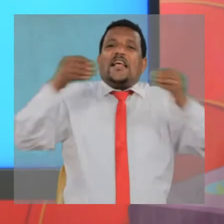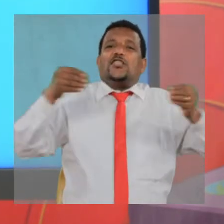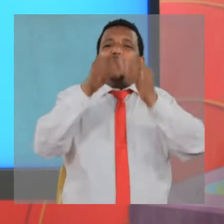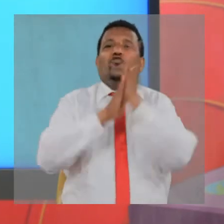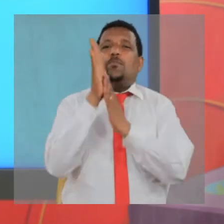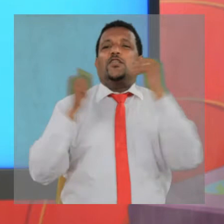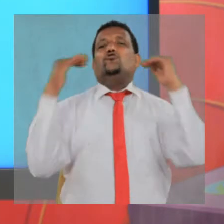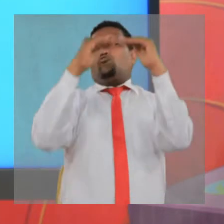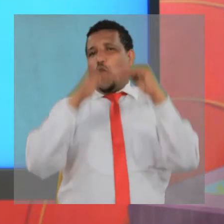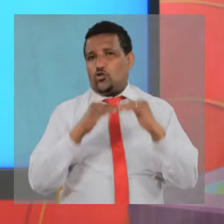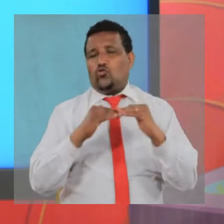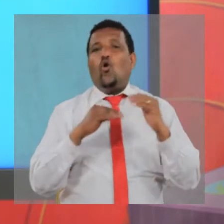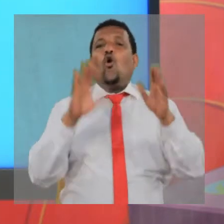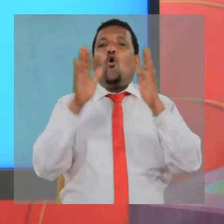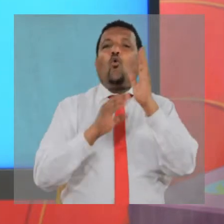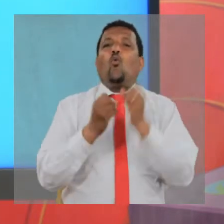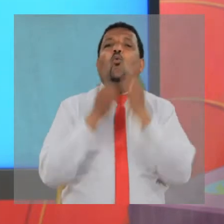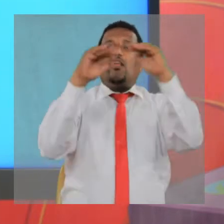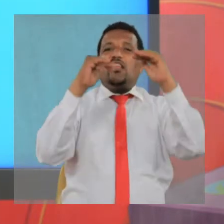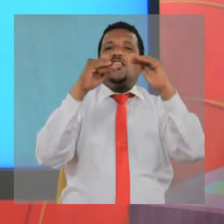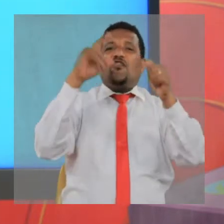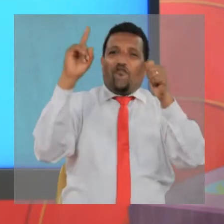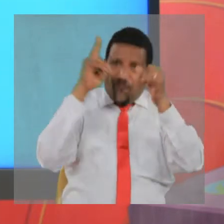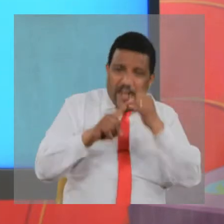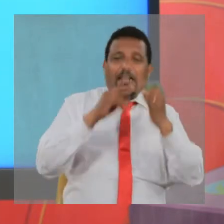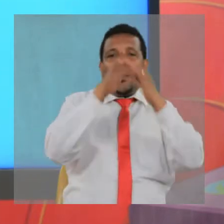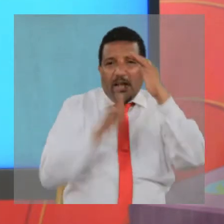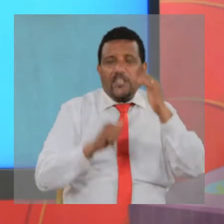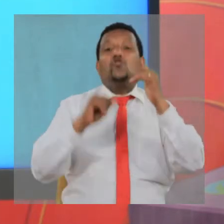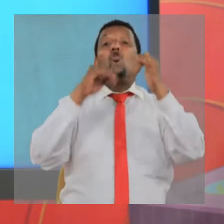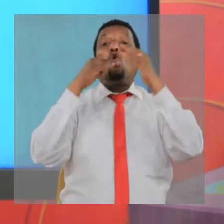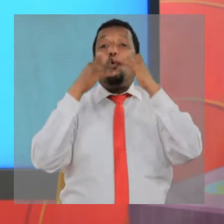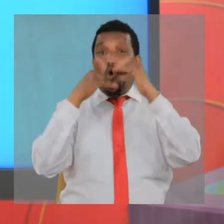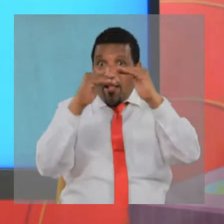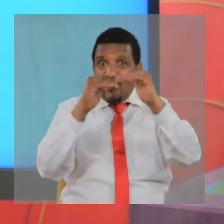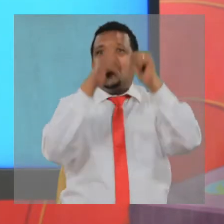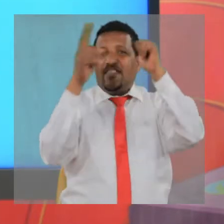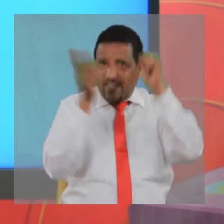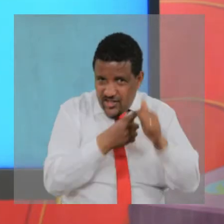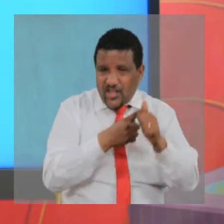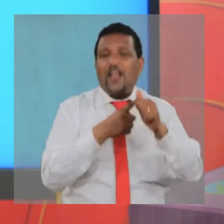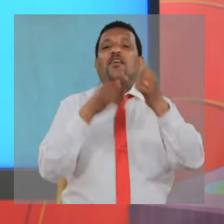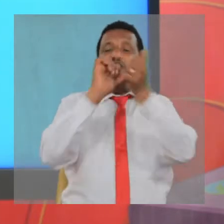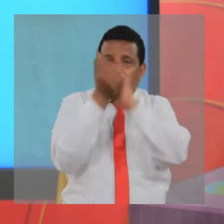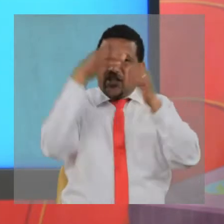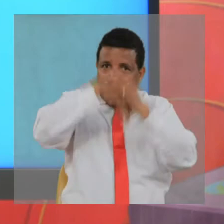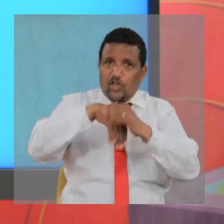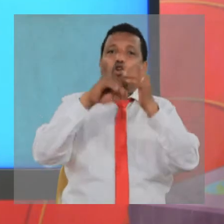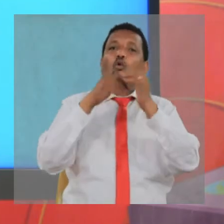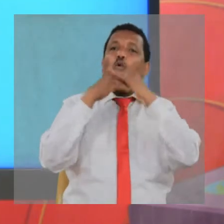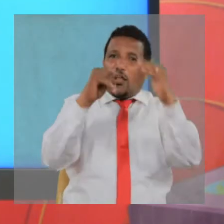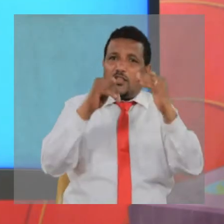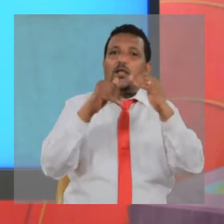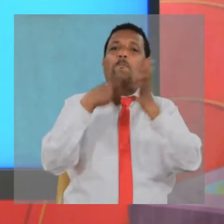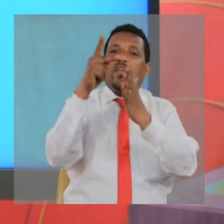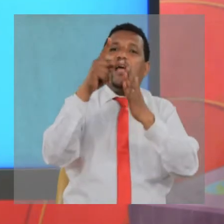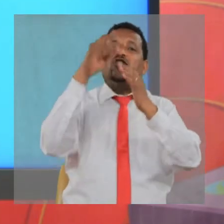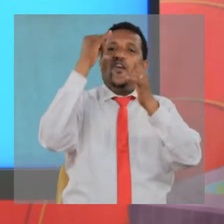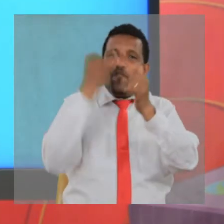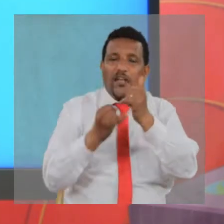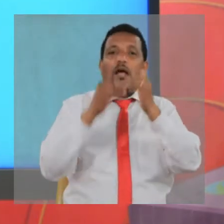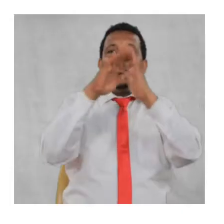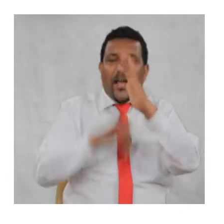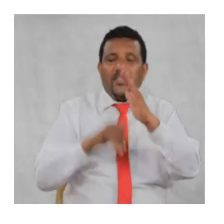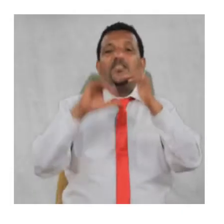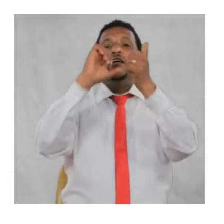equal to the quantity final minus the quantity initial, which is the change in quantity, divided by the price final minus price initial, which is the